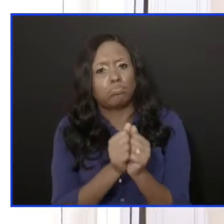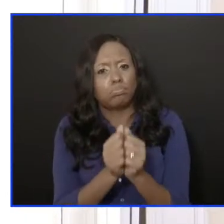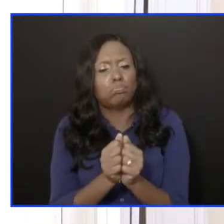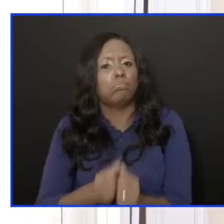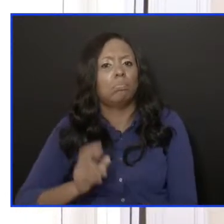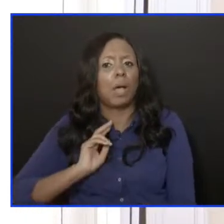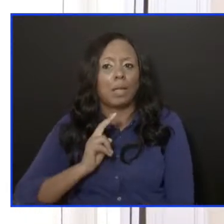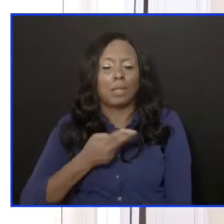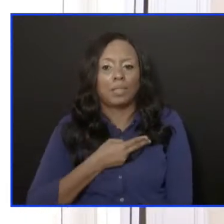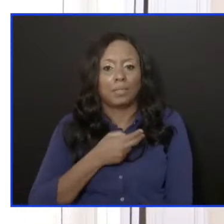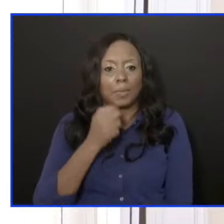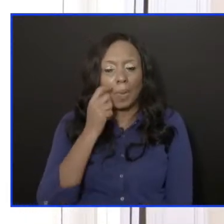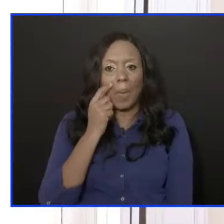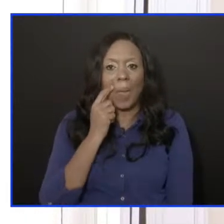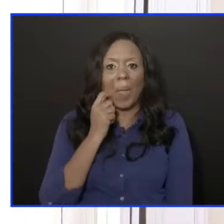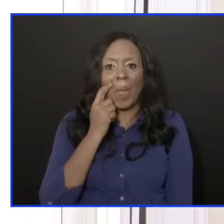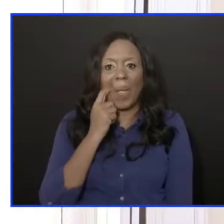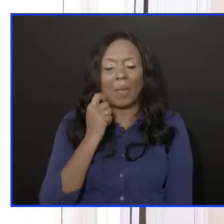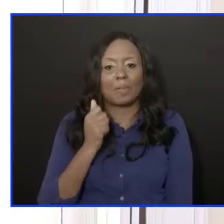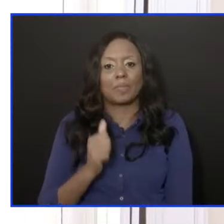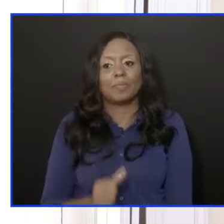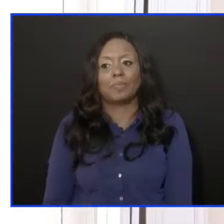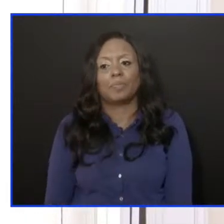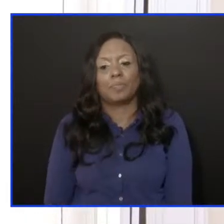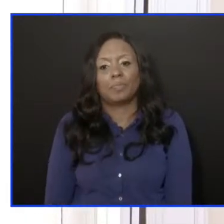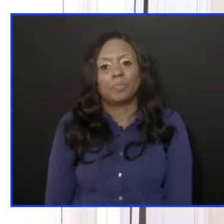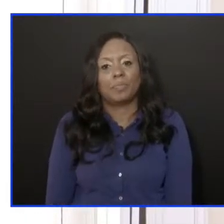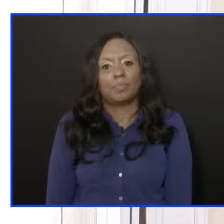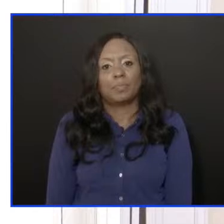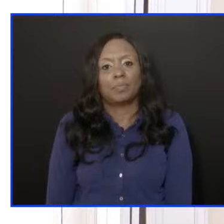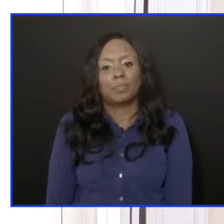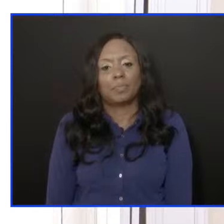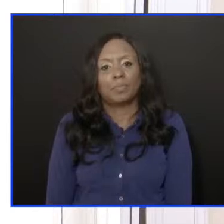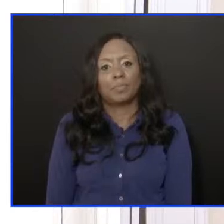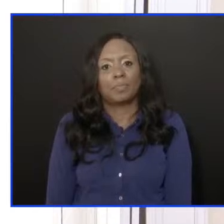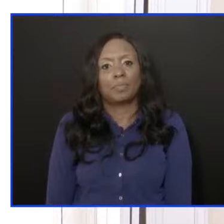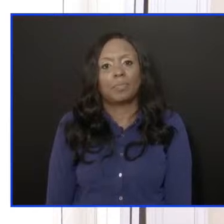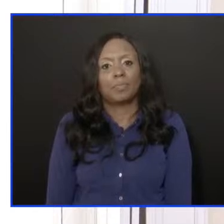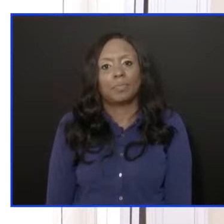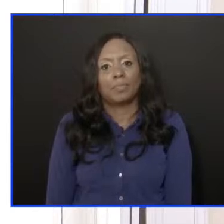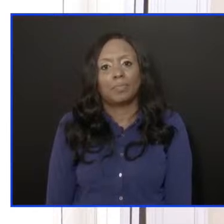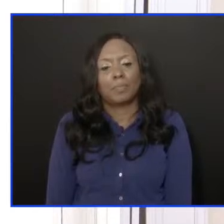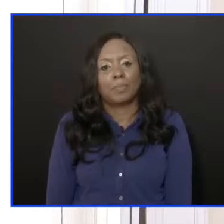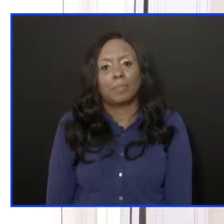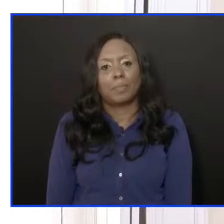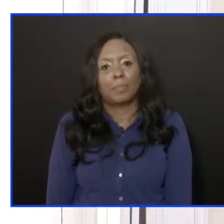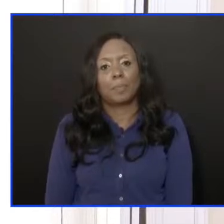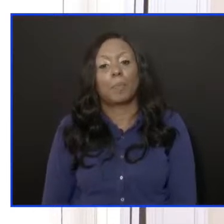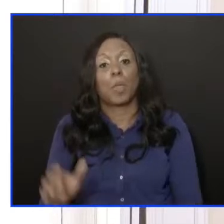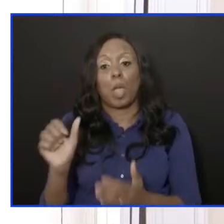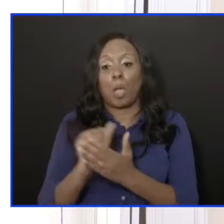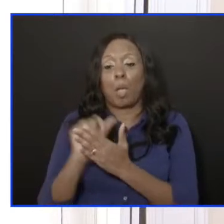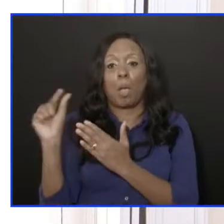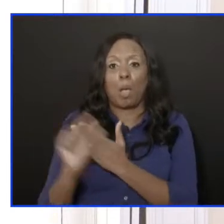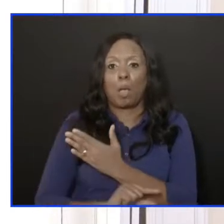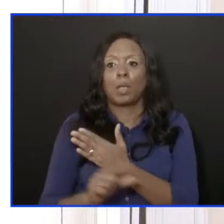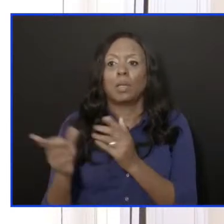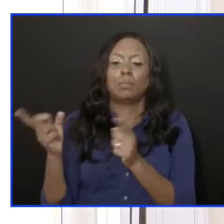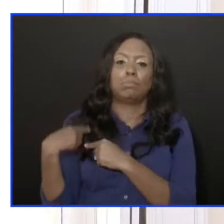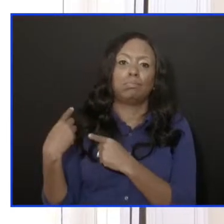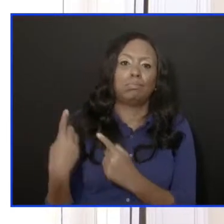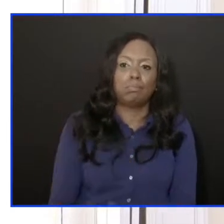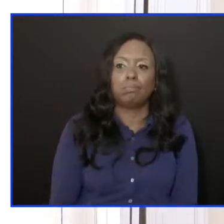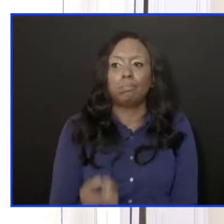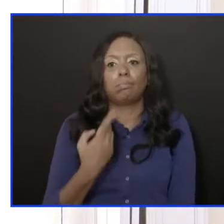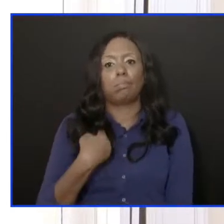have been walking. I made the point that literally since the middle of August, we have done exceptionally well in